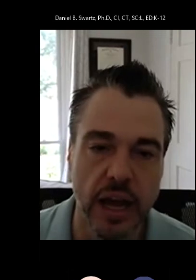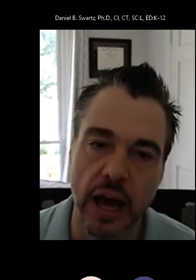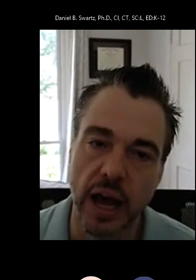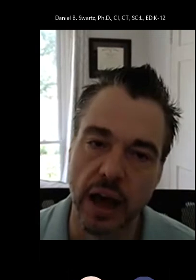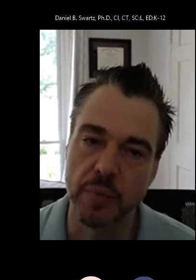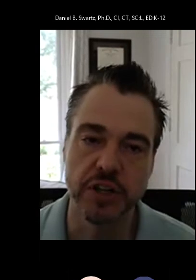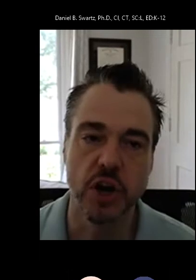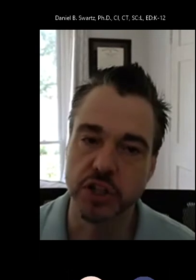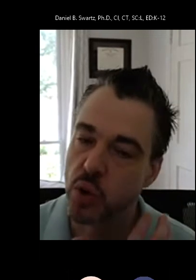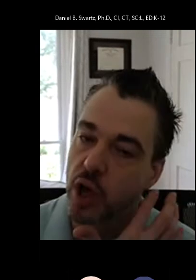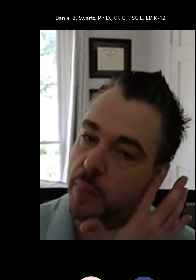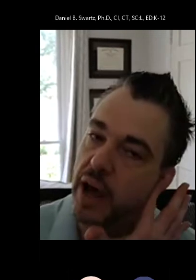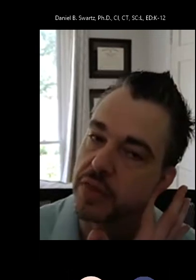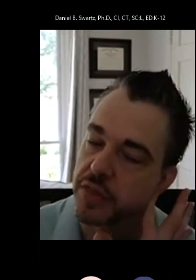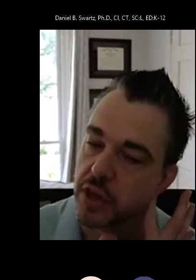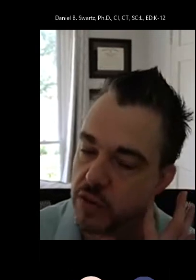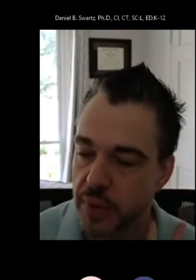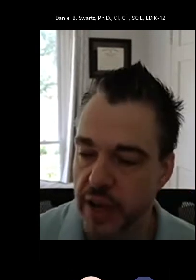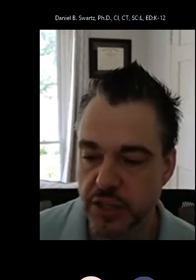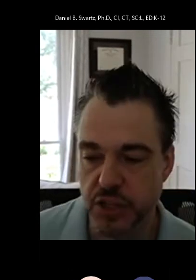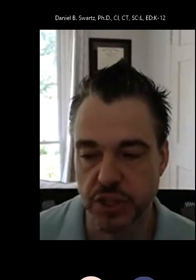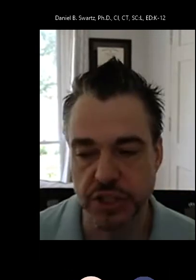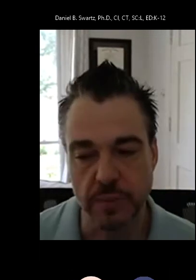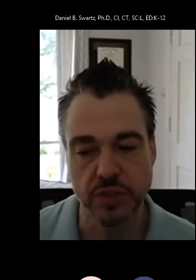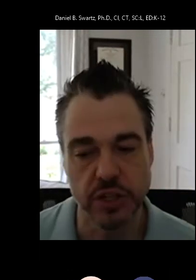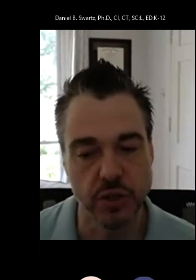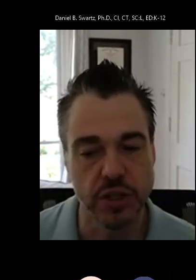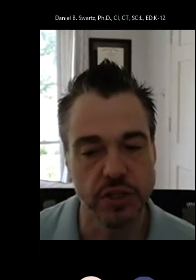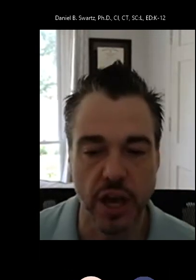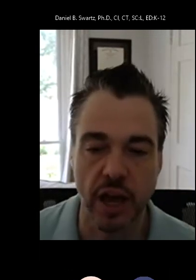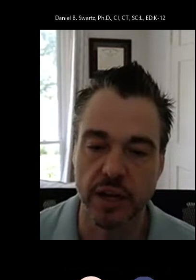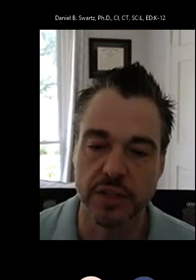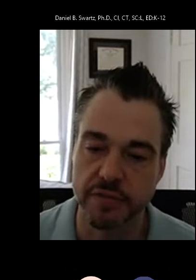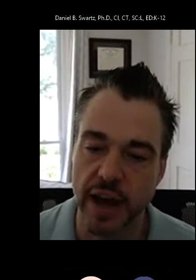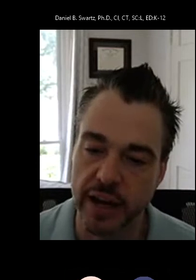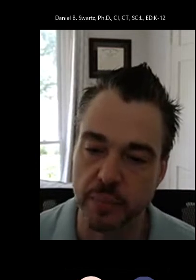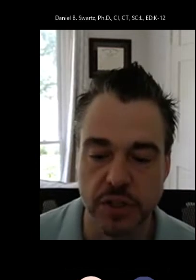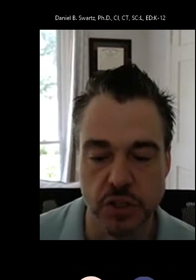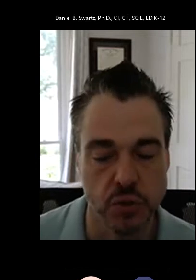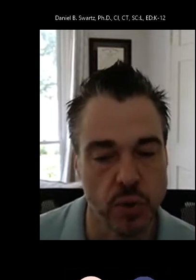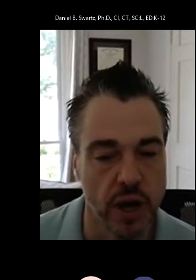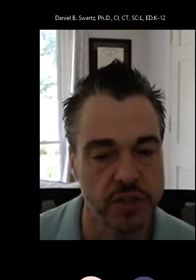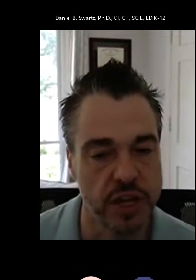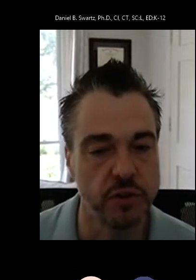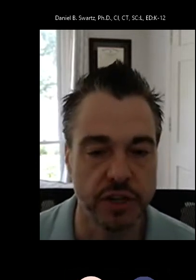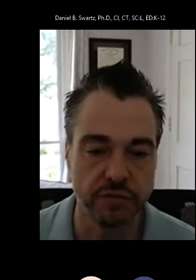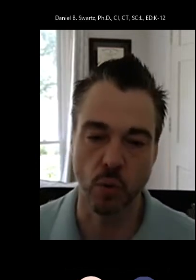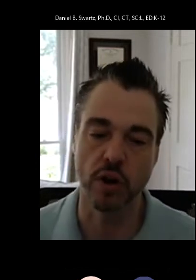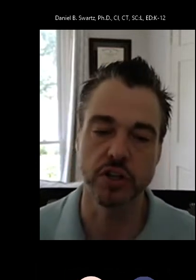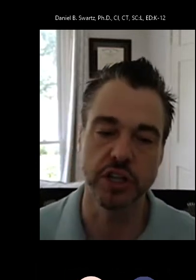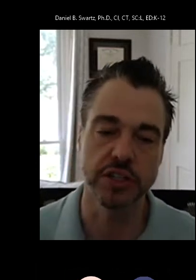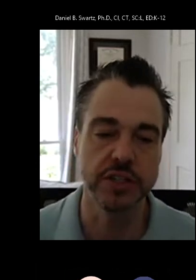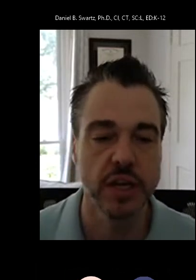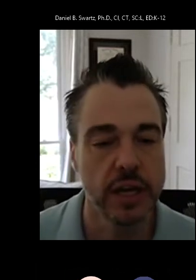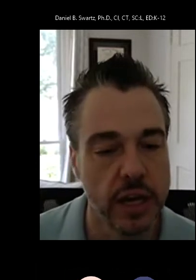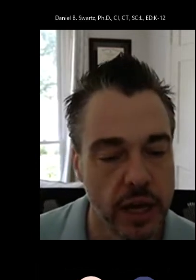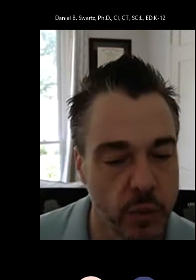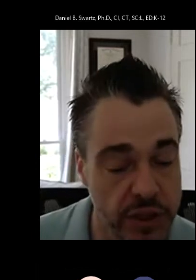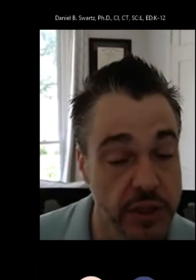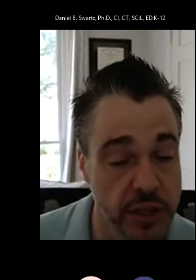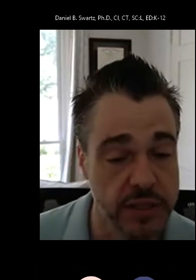that. I'm going to talk to you all about the cover page. The time study tool is divided up into several different